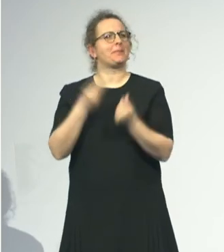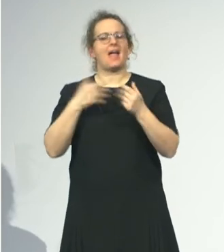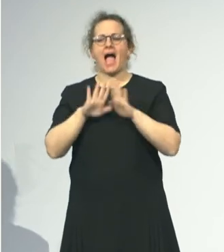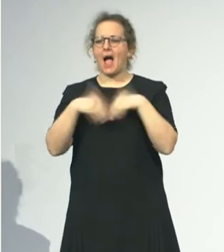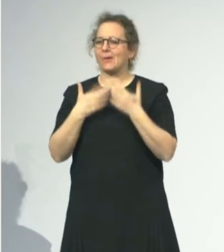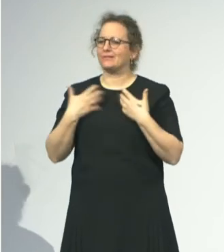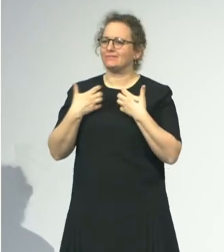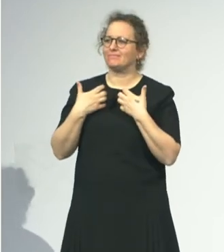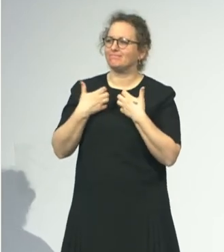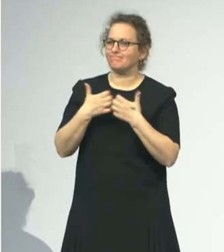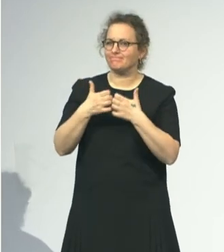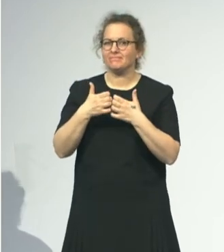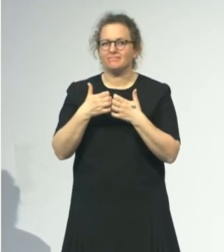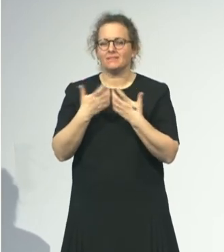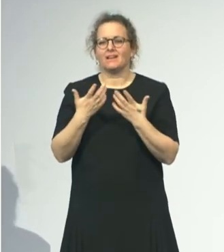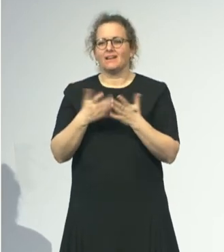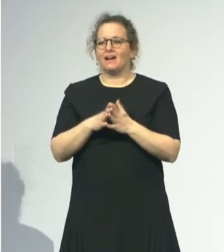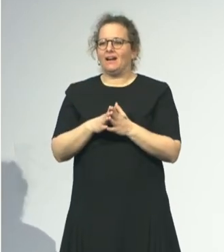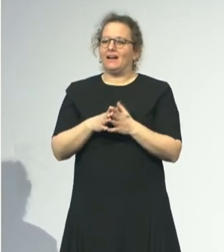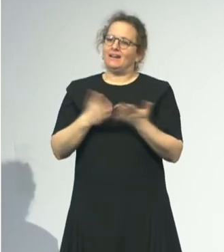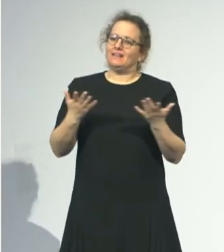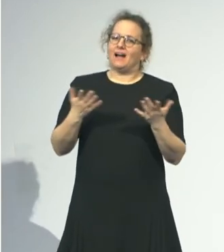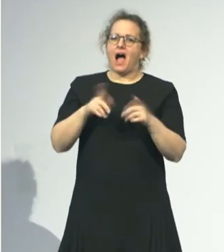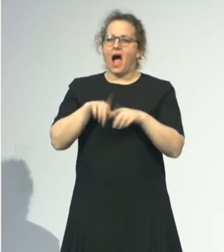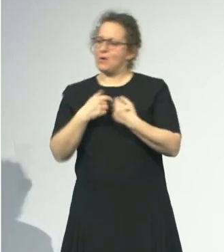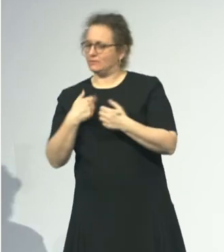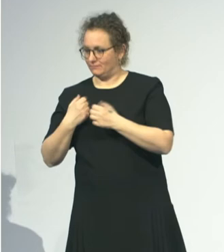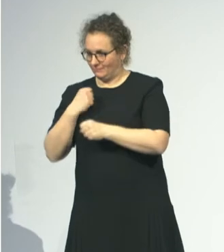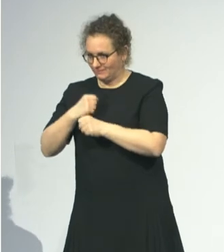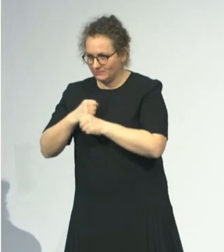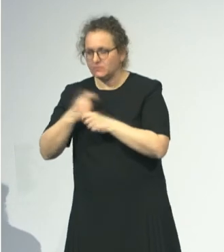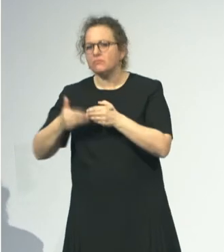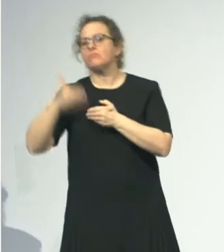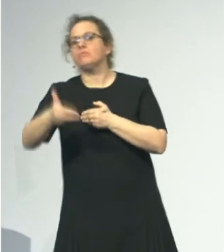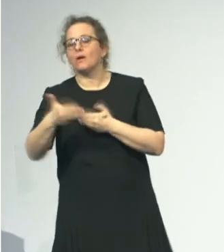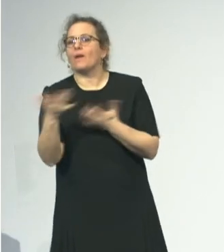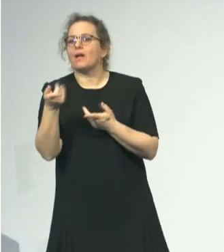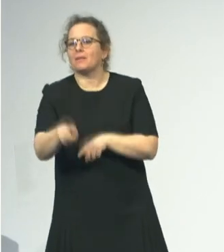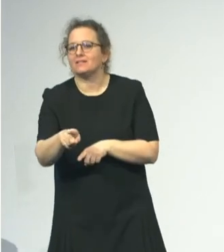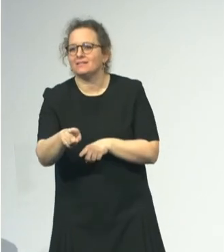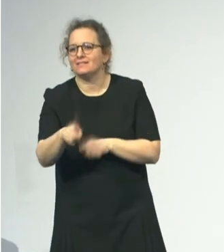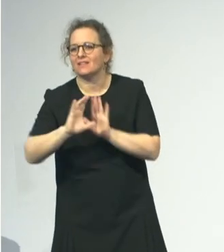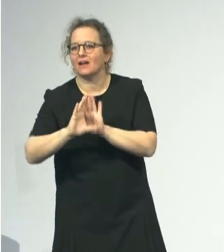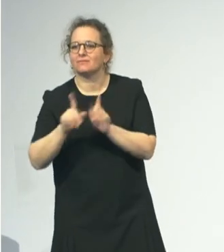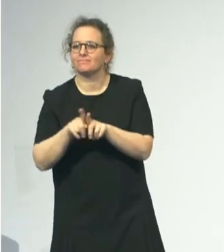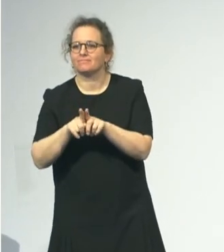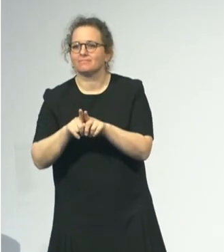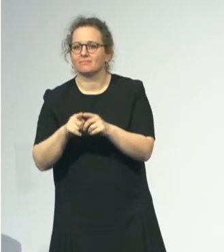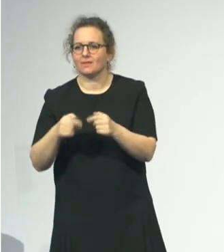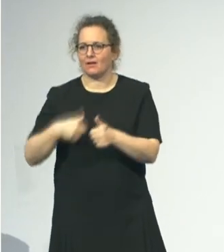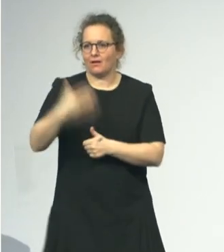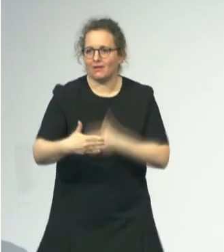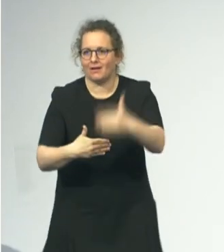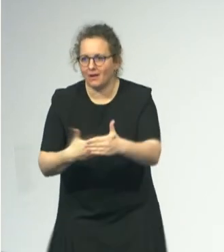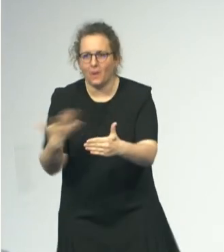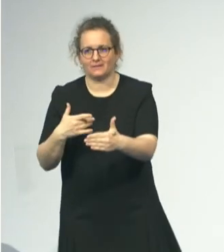consequence of this, that 2018, 2019,